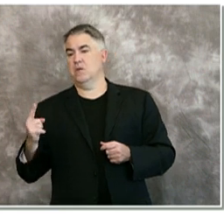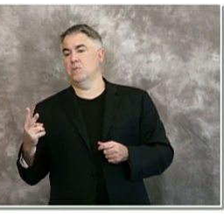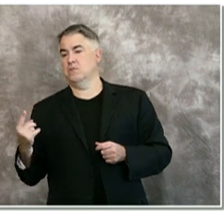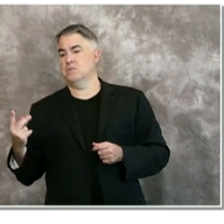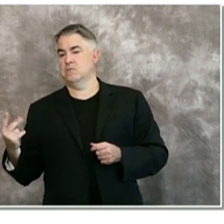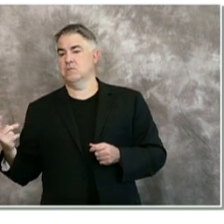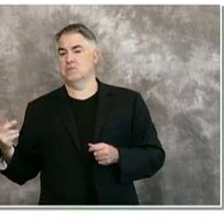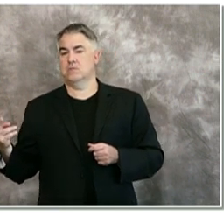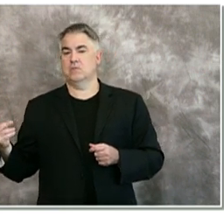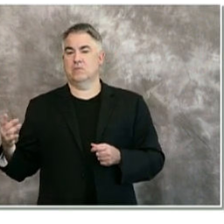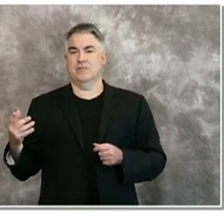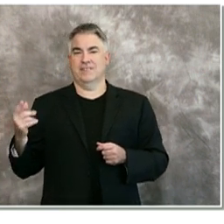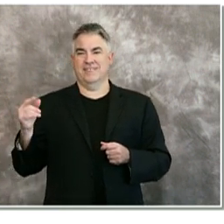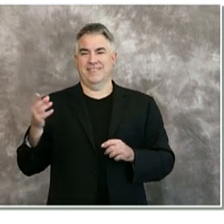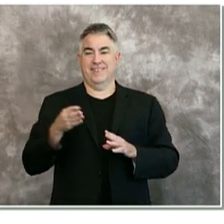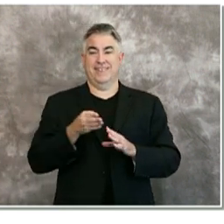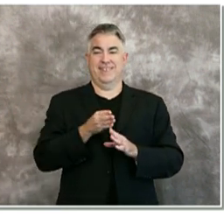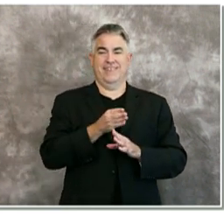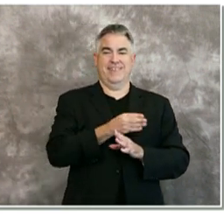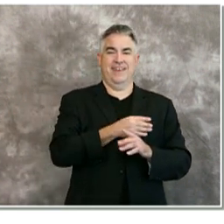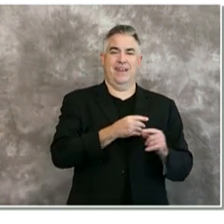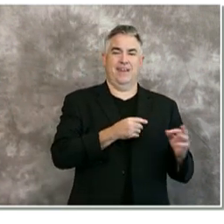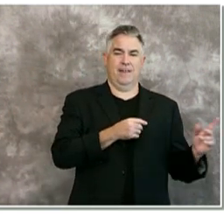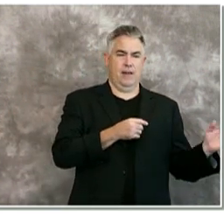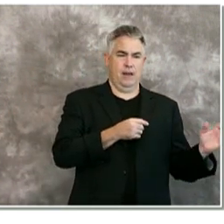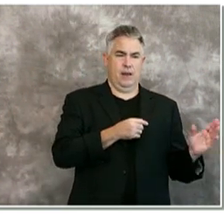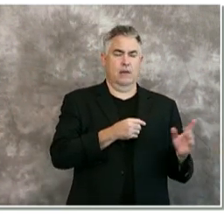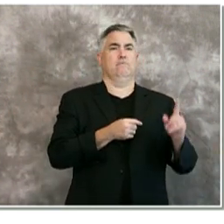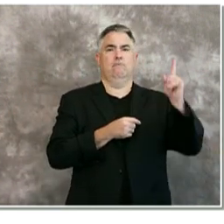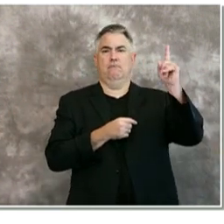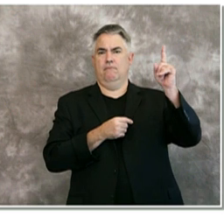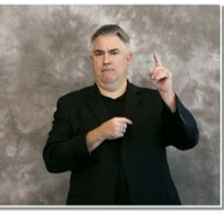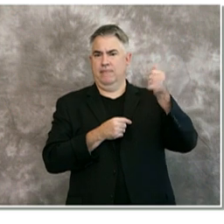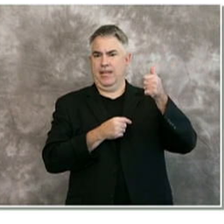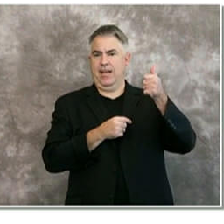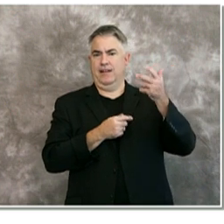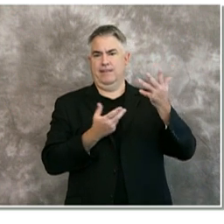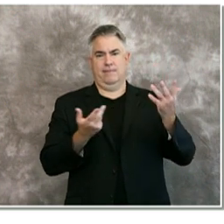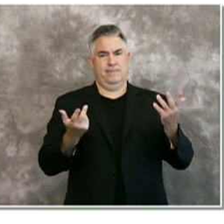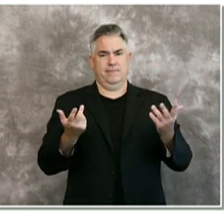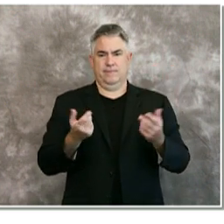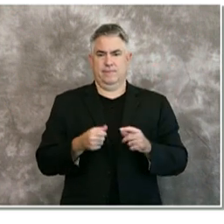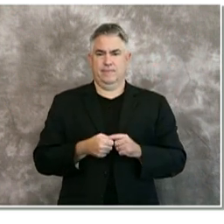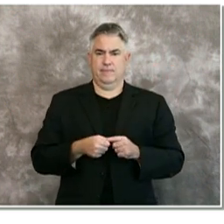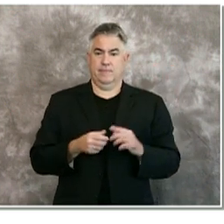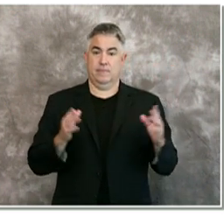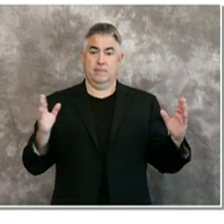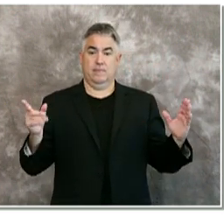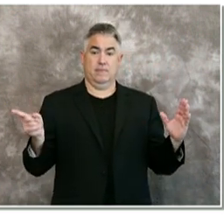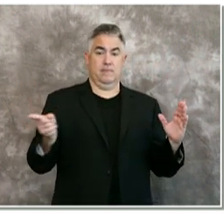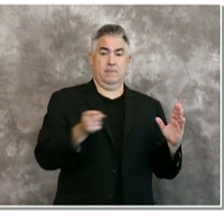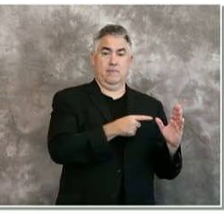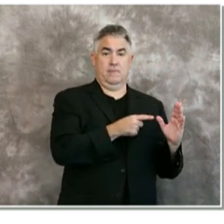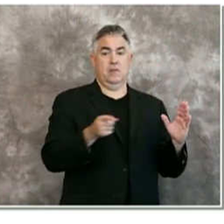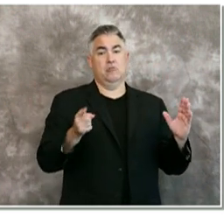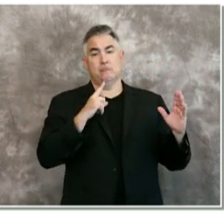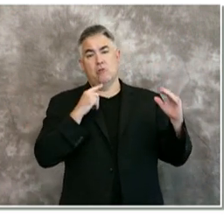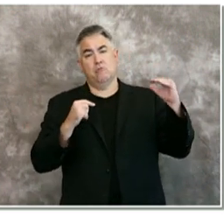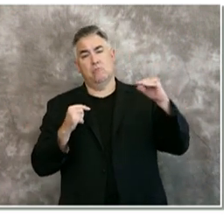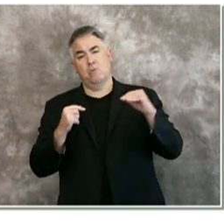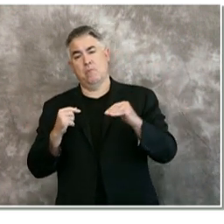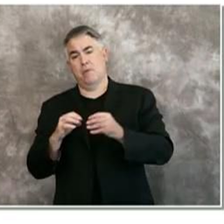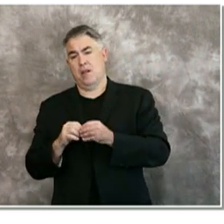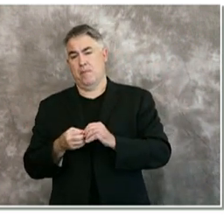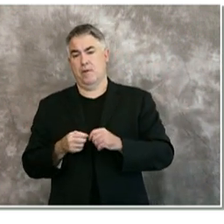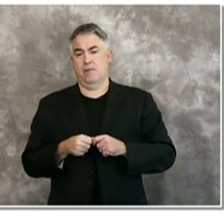July 1st. So every day, the last day drops off. So tomorrow,